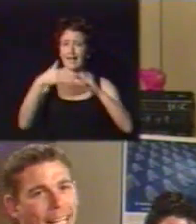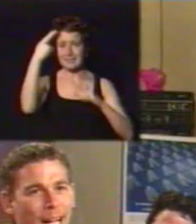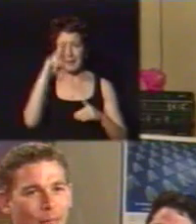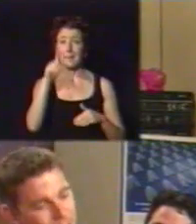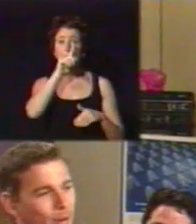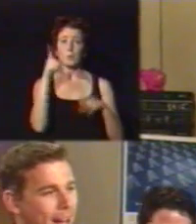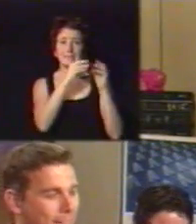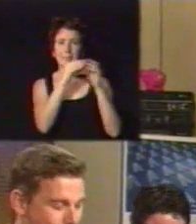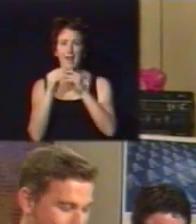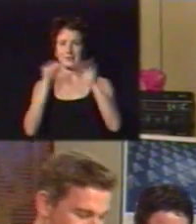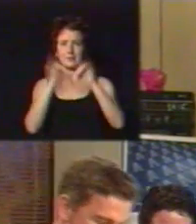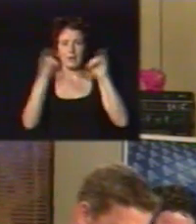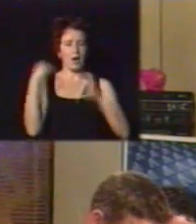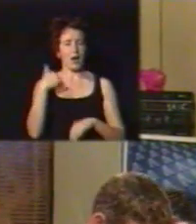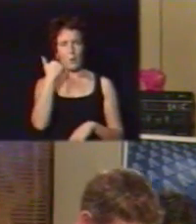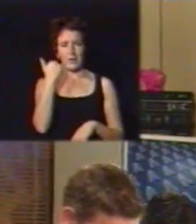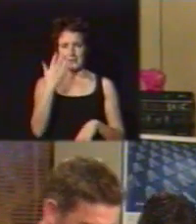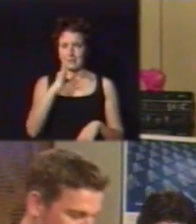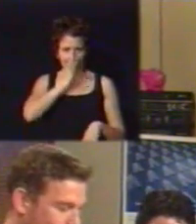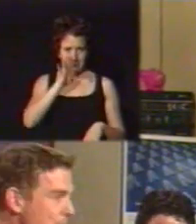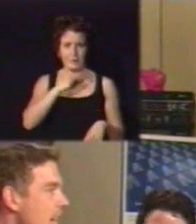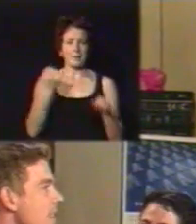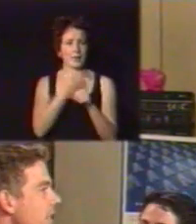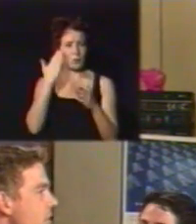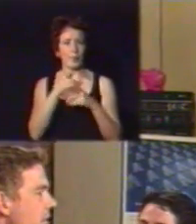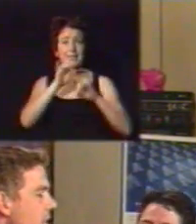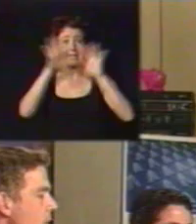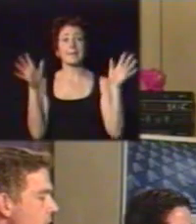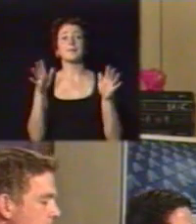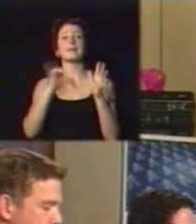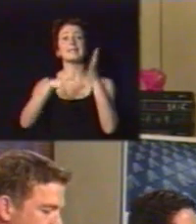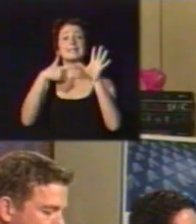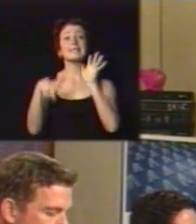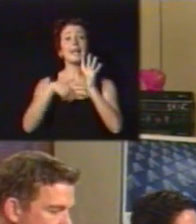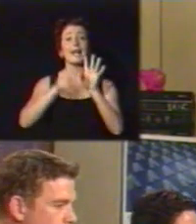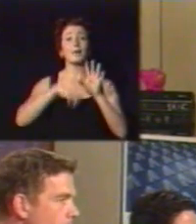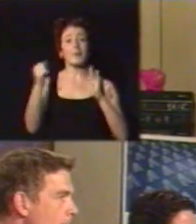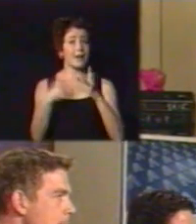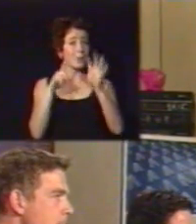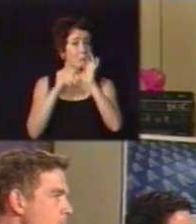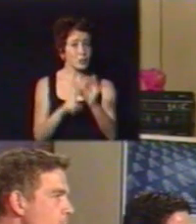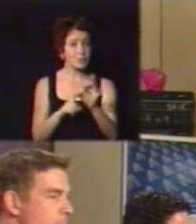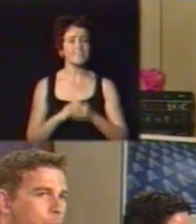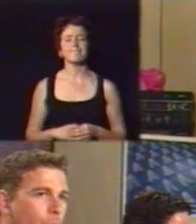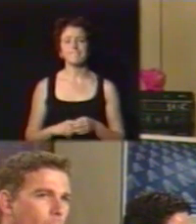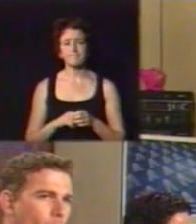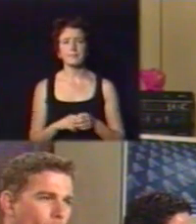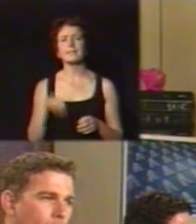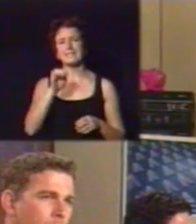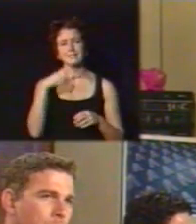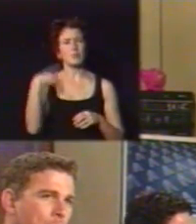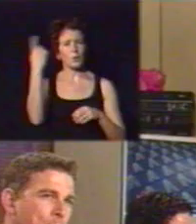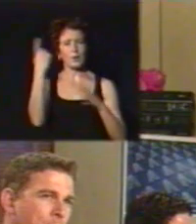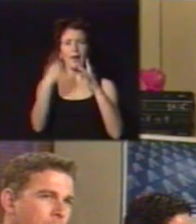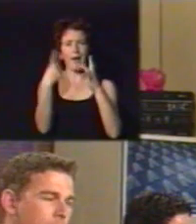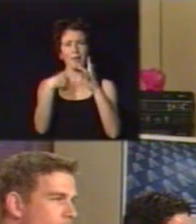incorrectly, that's when I have hard times. So I will just get that through. Now, Sally, did you have another question? Yeah, I did. I mean, we've heard about some of the difficulties that intersex